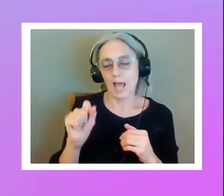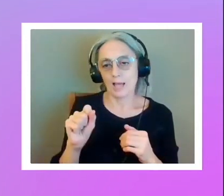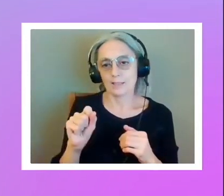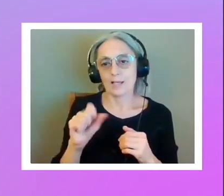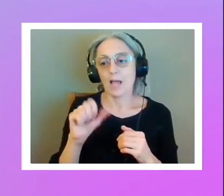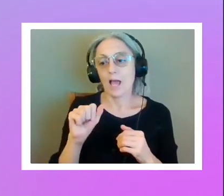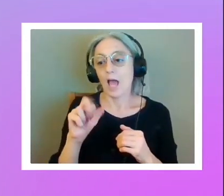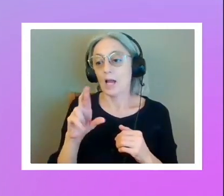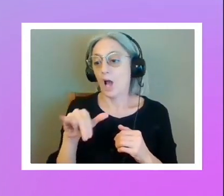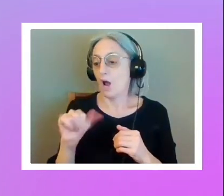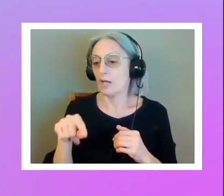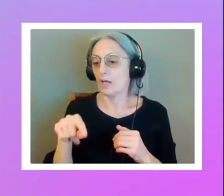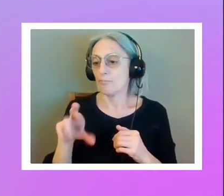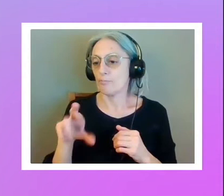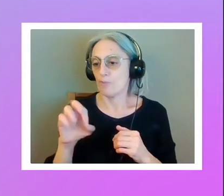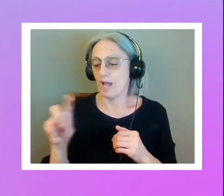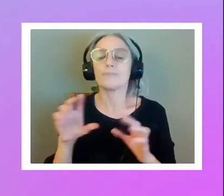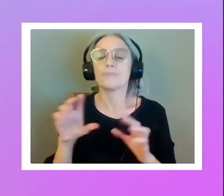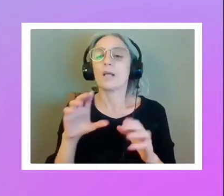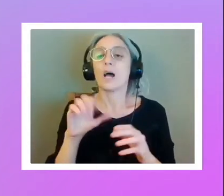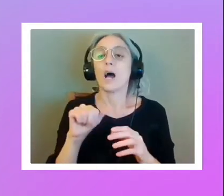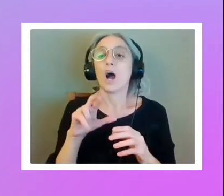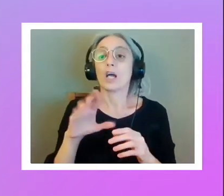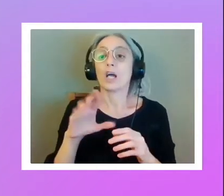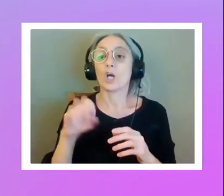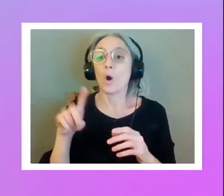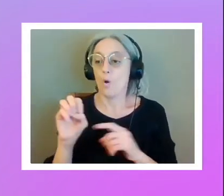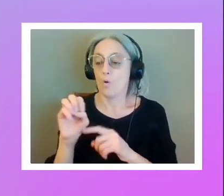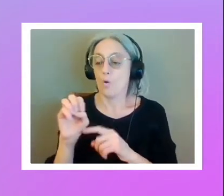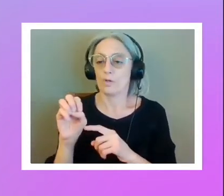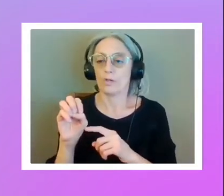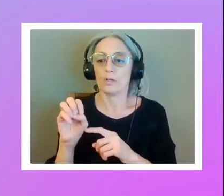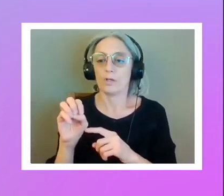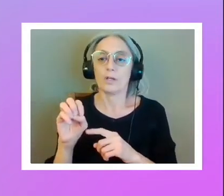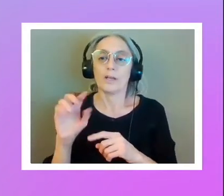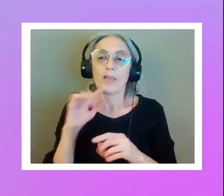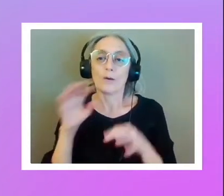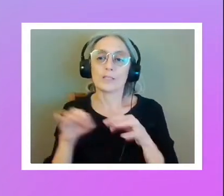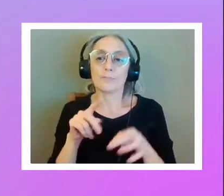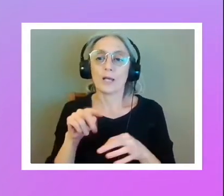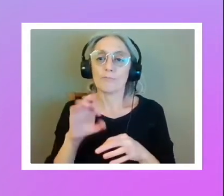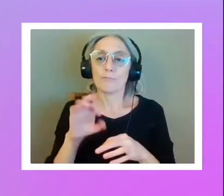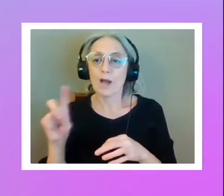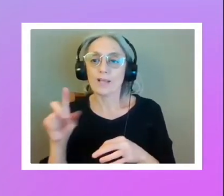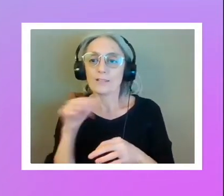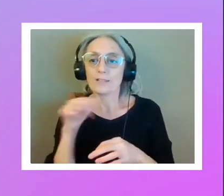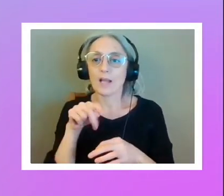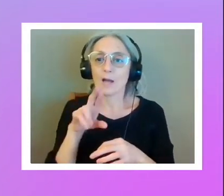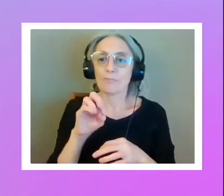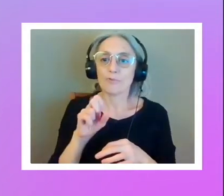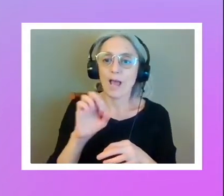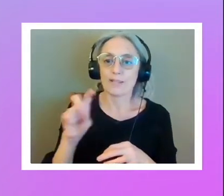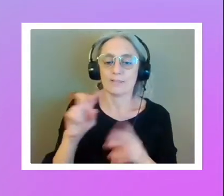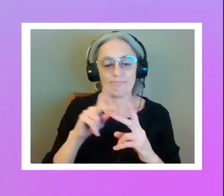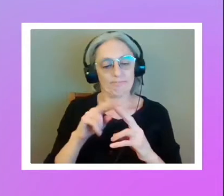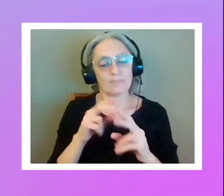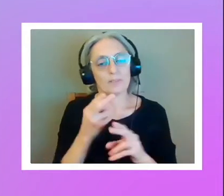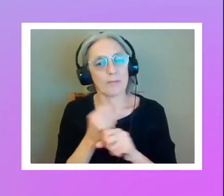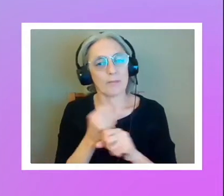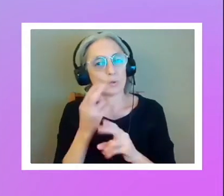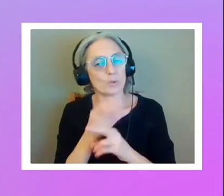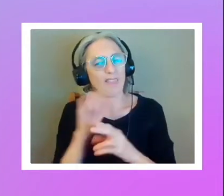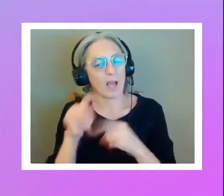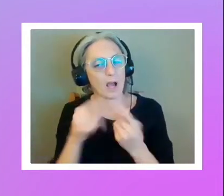ARIA ARIA code in here that talks about like whether it's pressed or not. So you want to make sure you're using things like that.